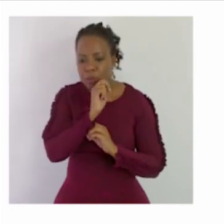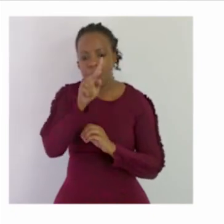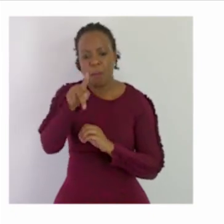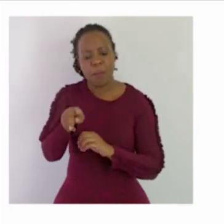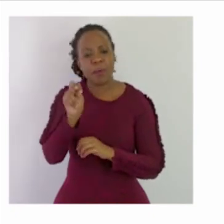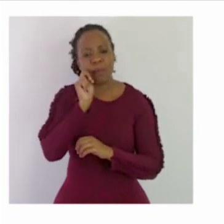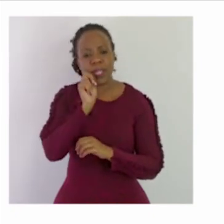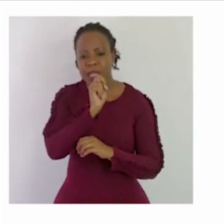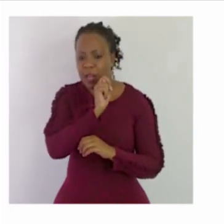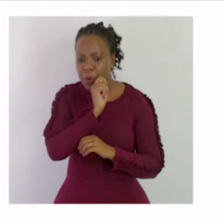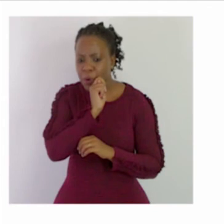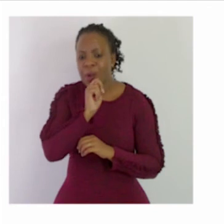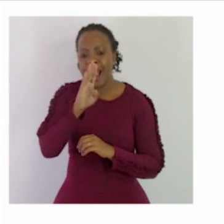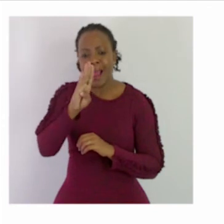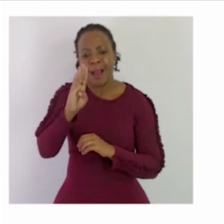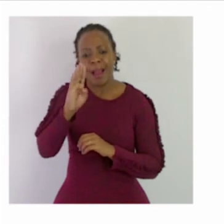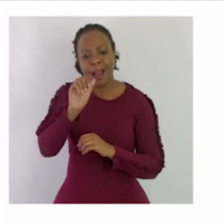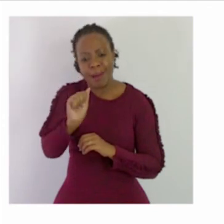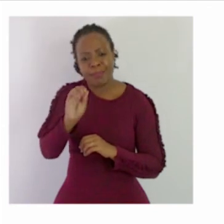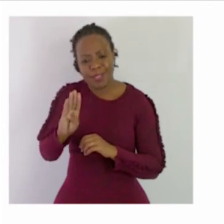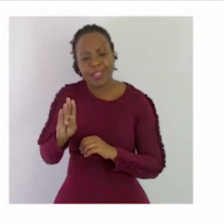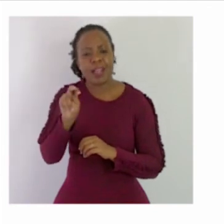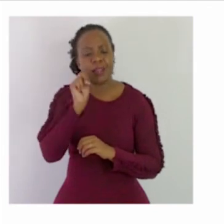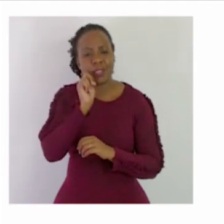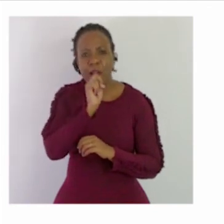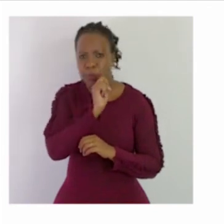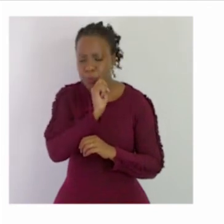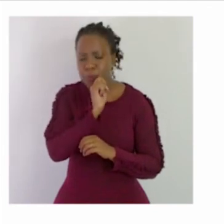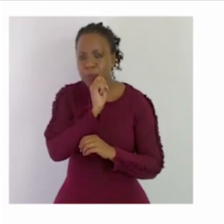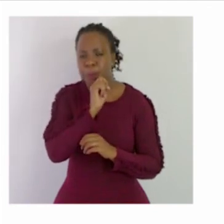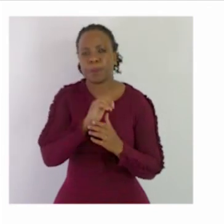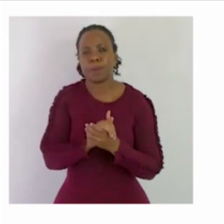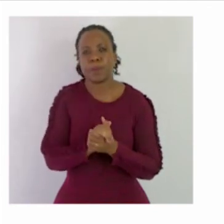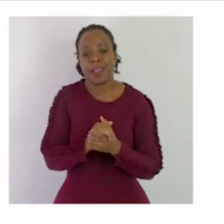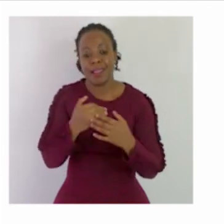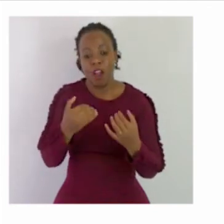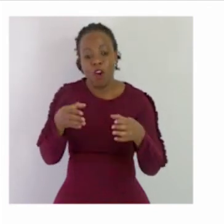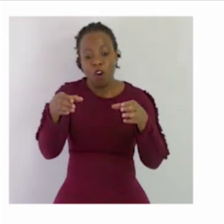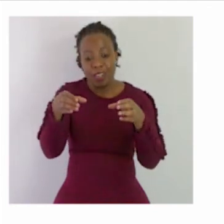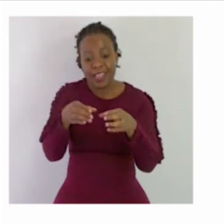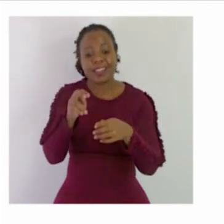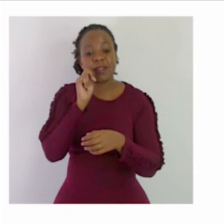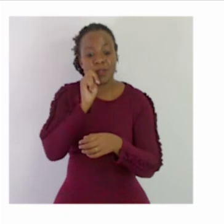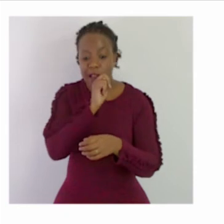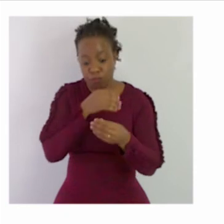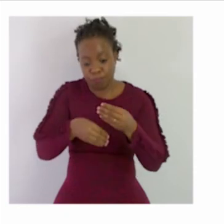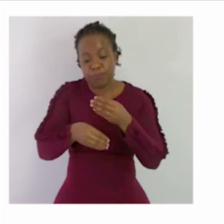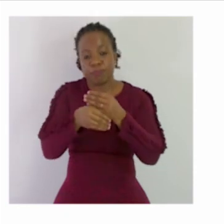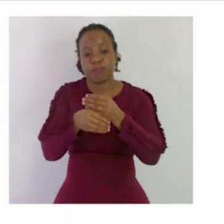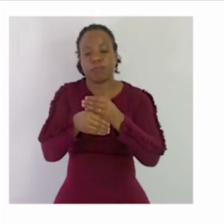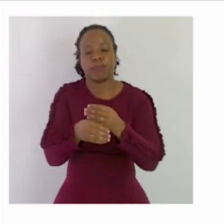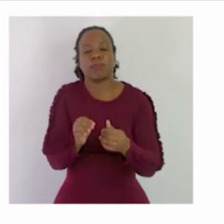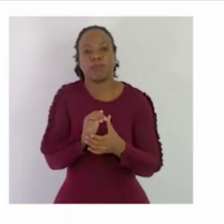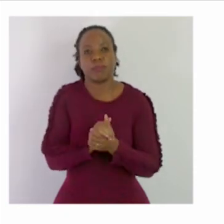nouns, and earlier on we looked at abstract nouns. So these are collective nouns.